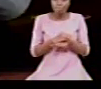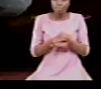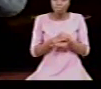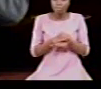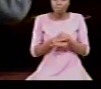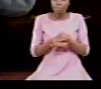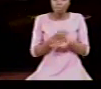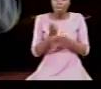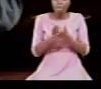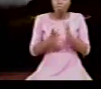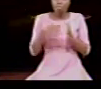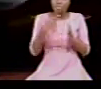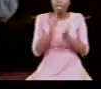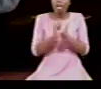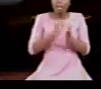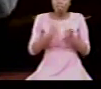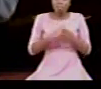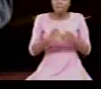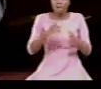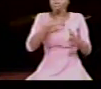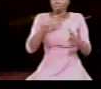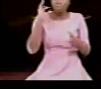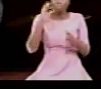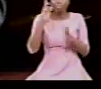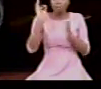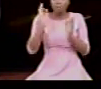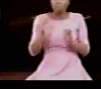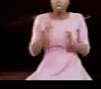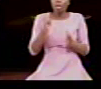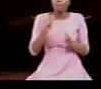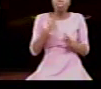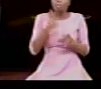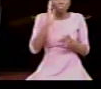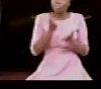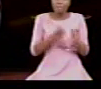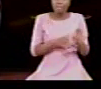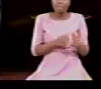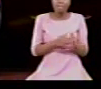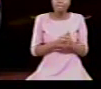I want to be a pastor. I want to be, overseer. I want to be someone. No, you will die.